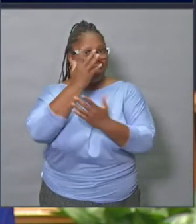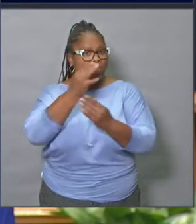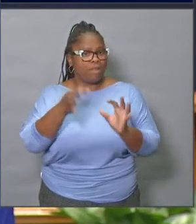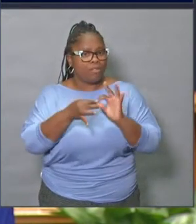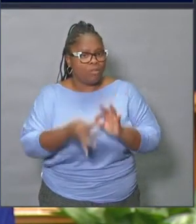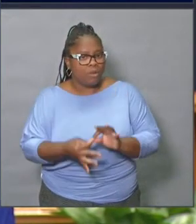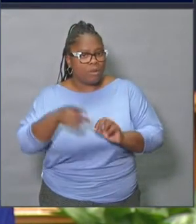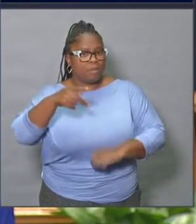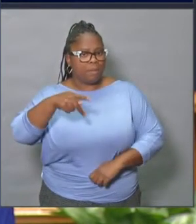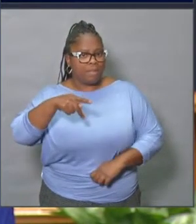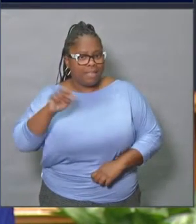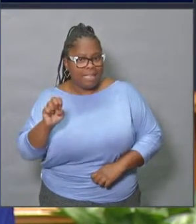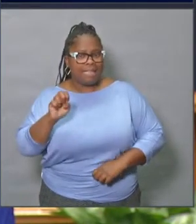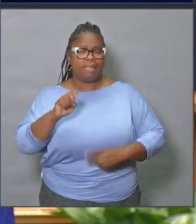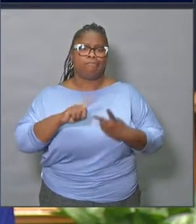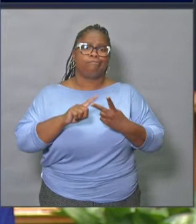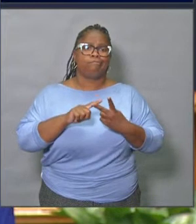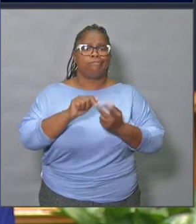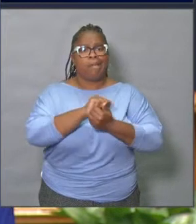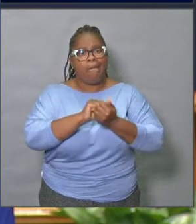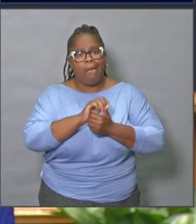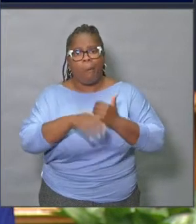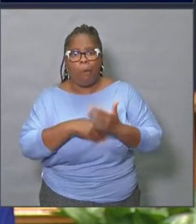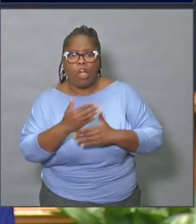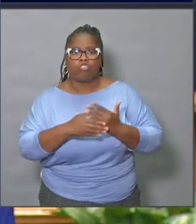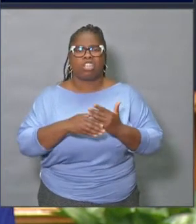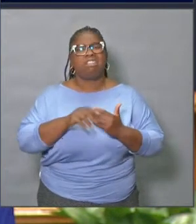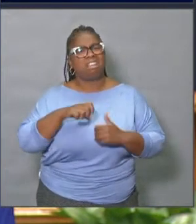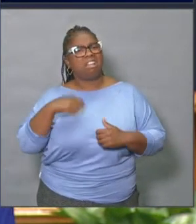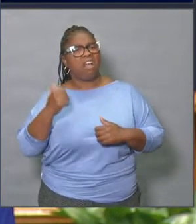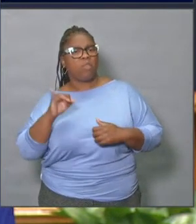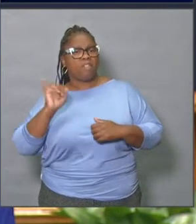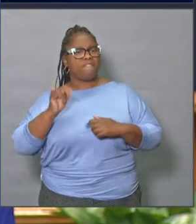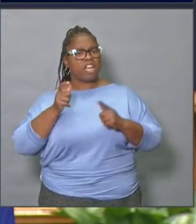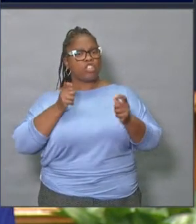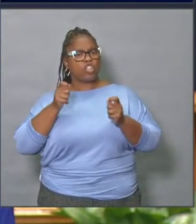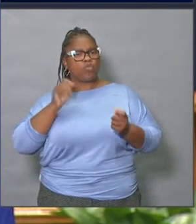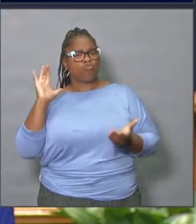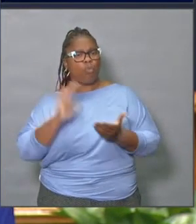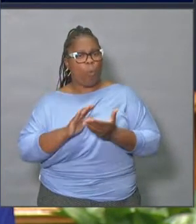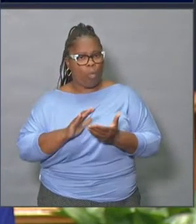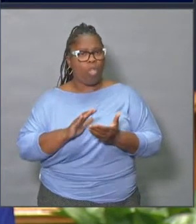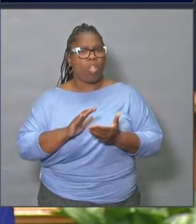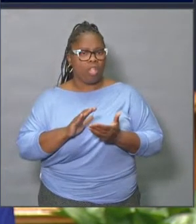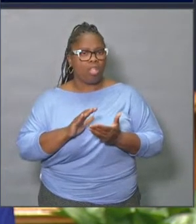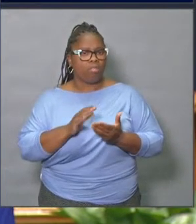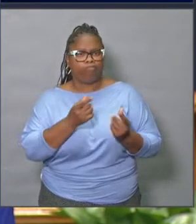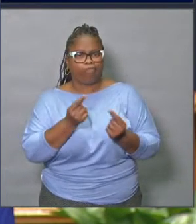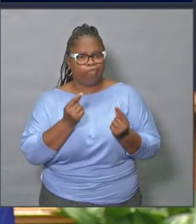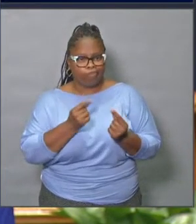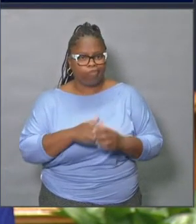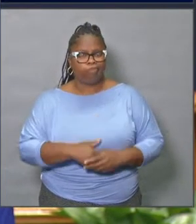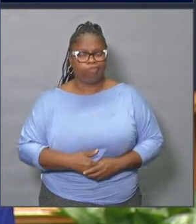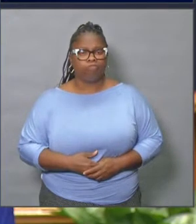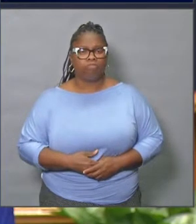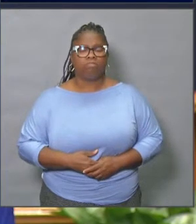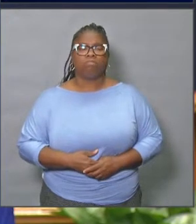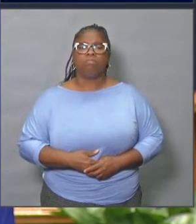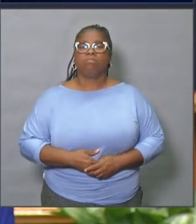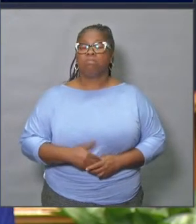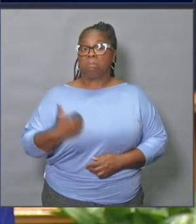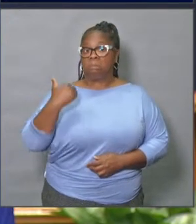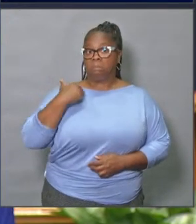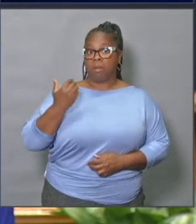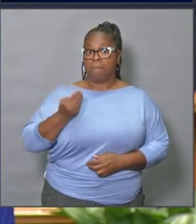hand washing, and other infection control practices. I do want to share a little bit of information that I talked about